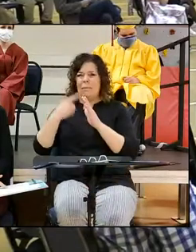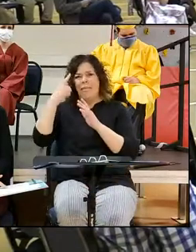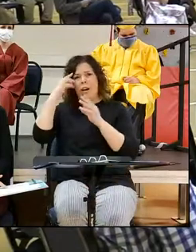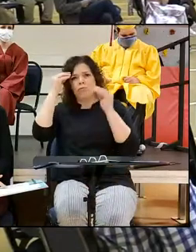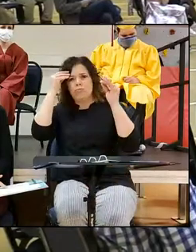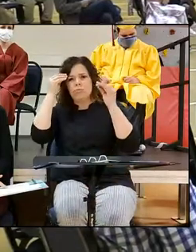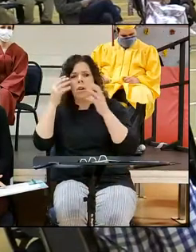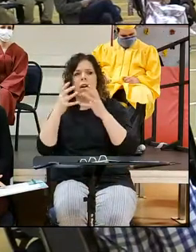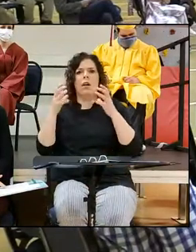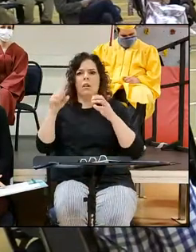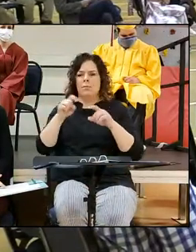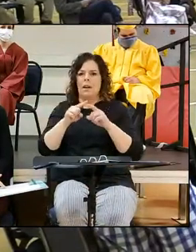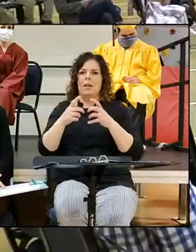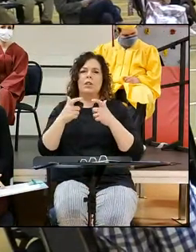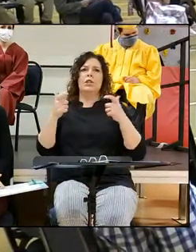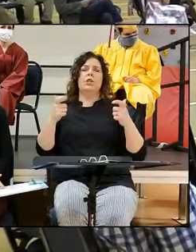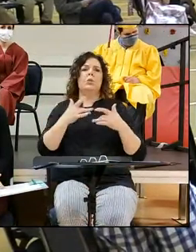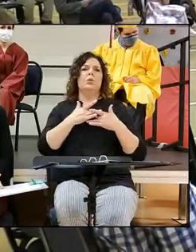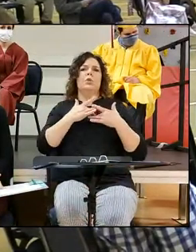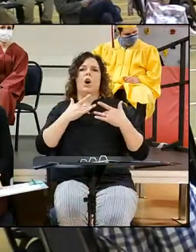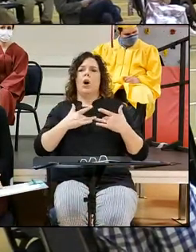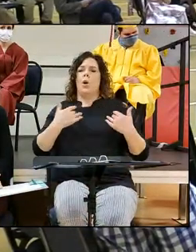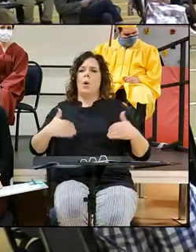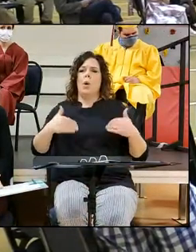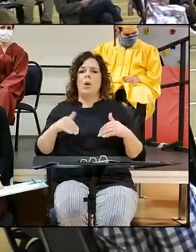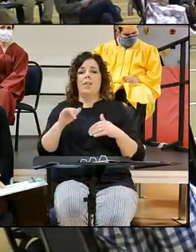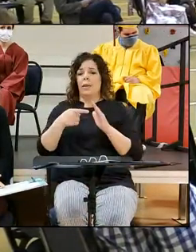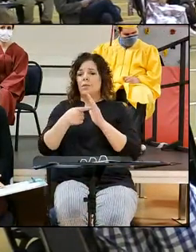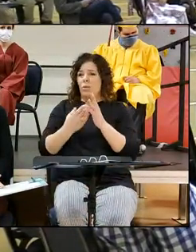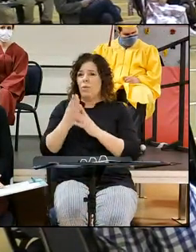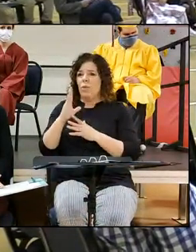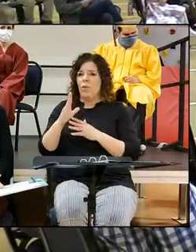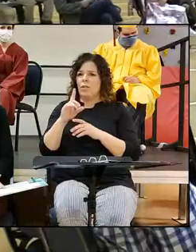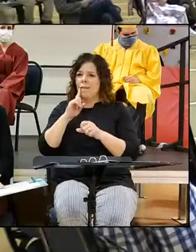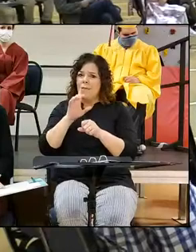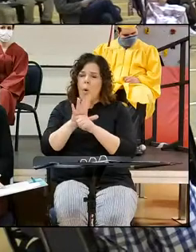she has a huge heart. This is shown through her